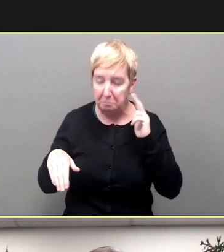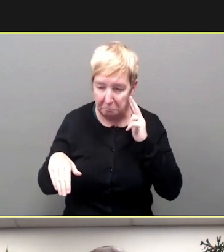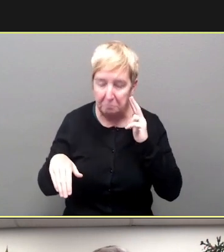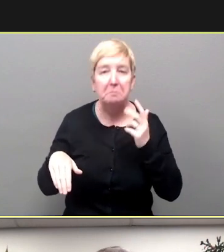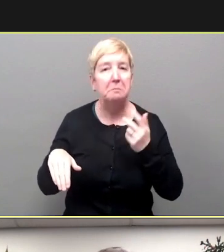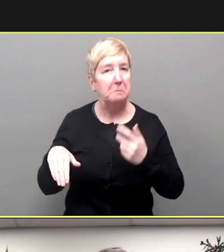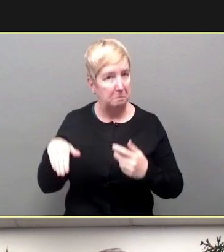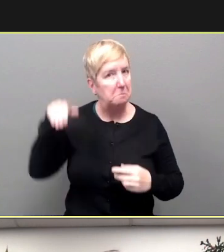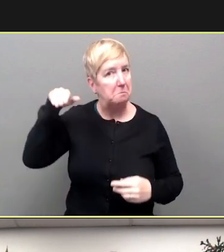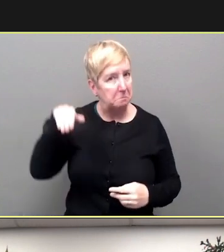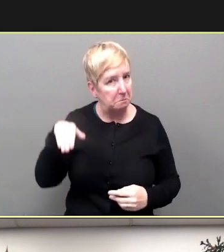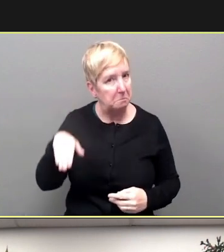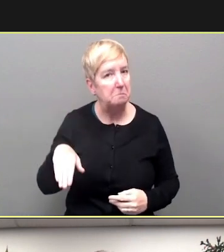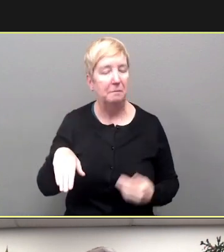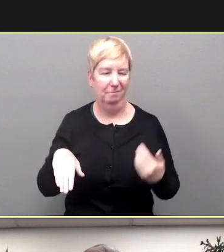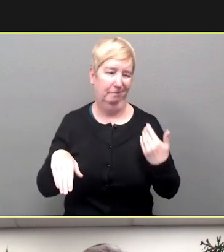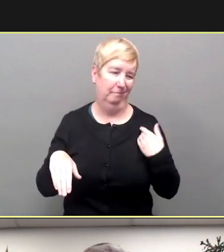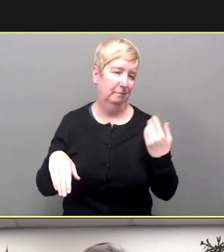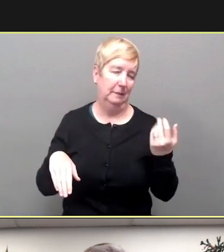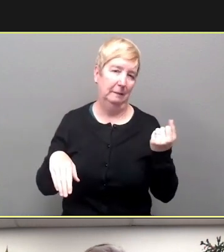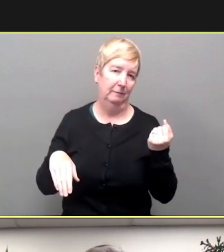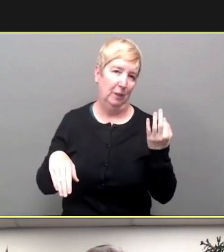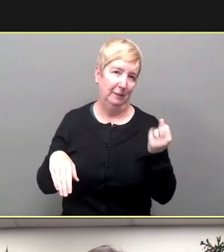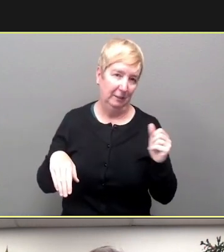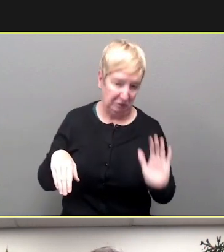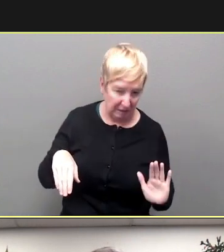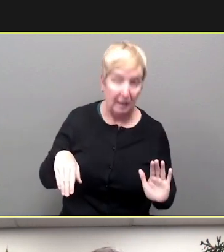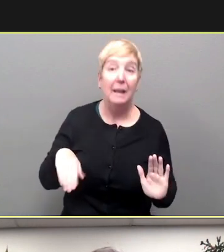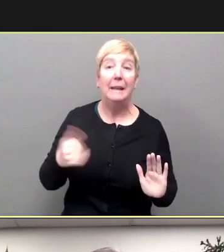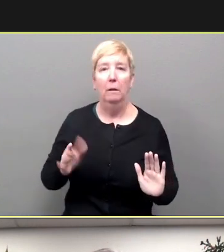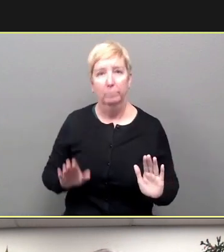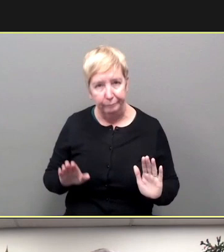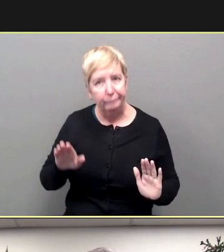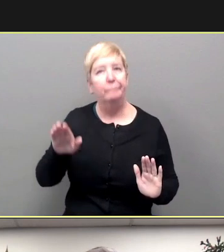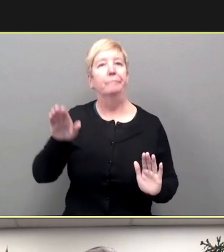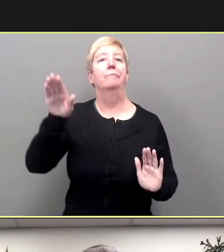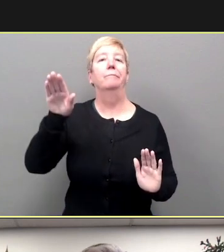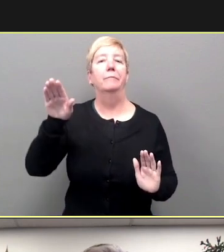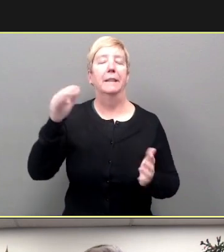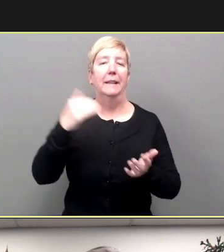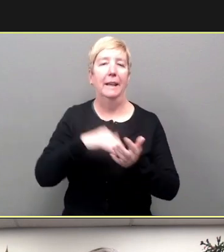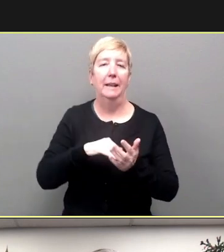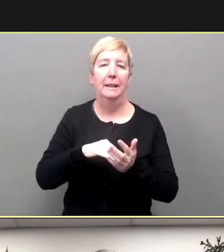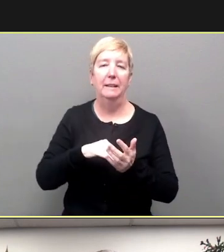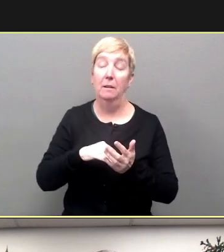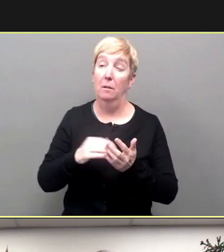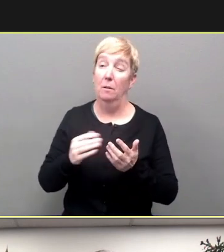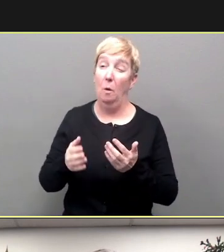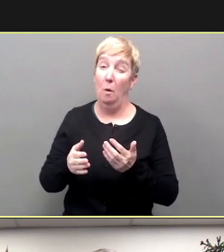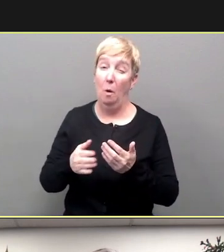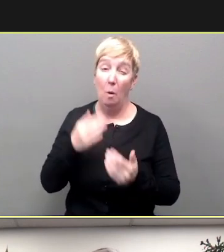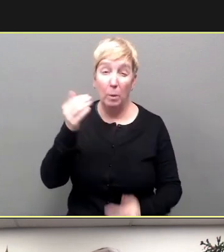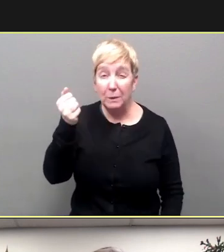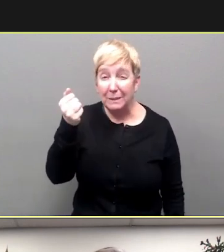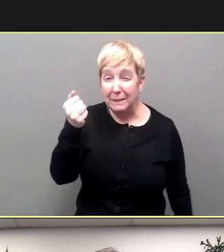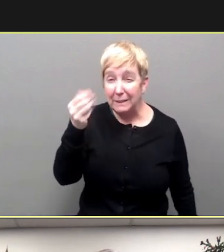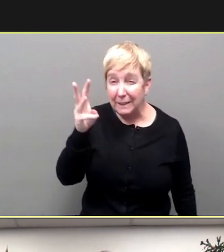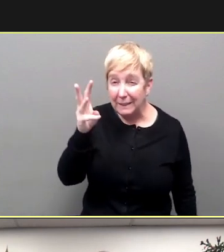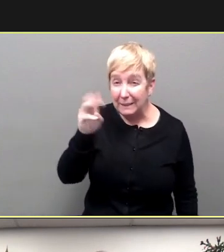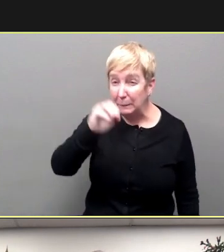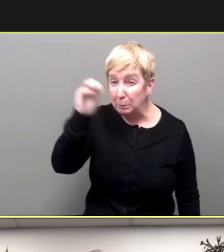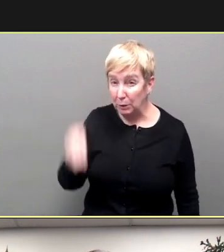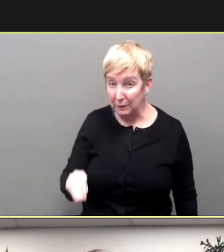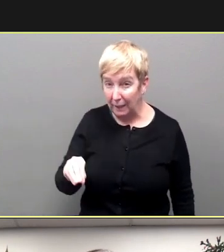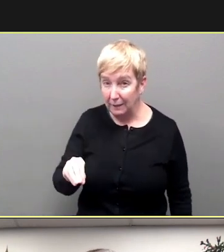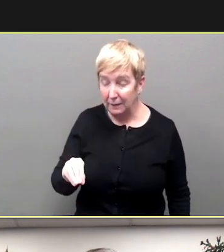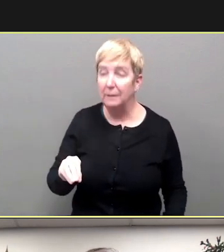couple days. In the weekend, we're back up to a much higher level, almost to 16% of the New Mexico population